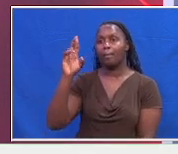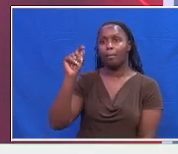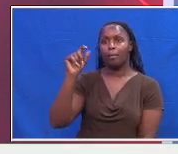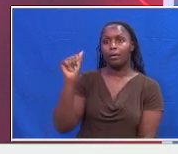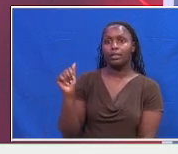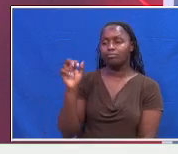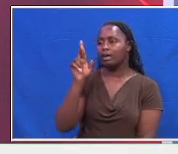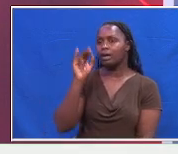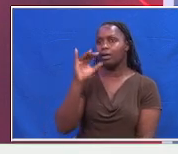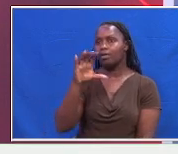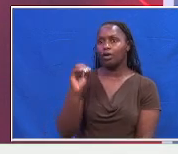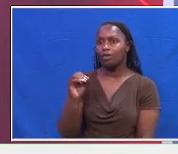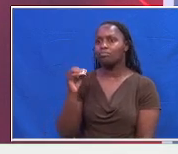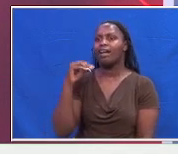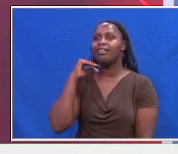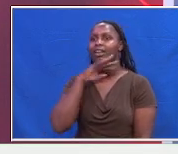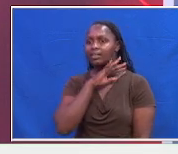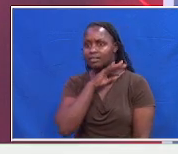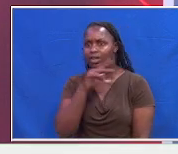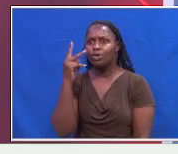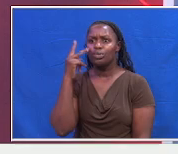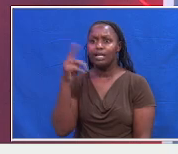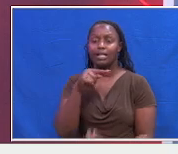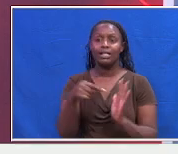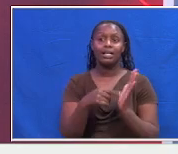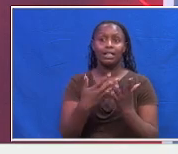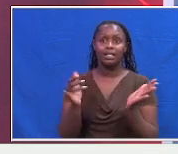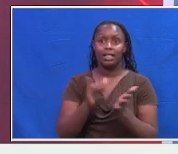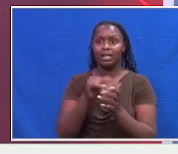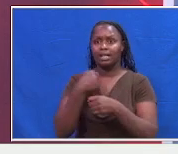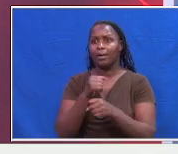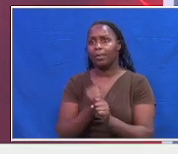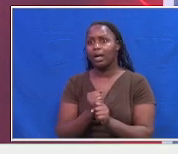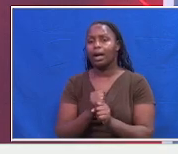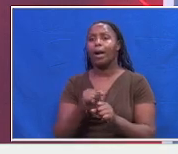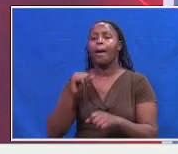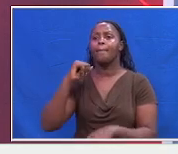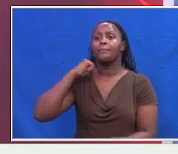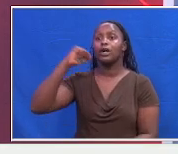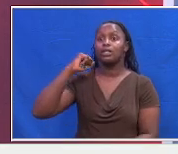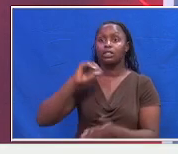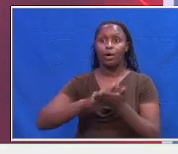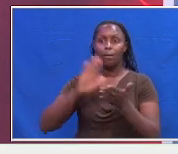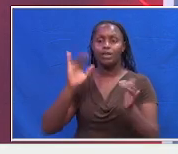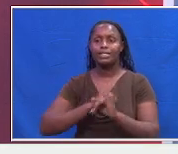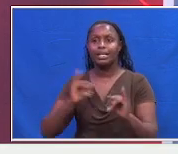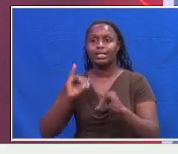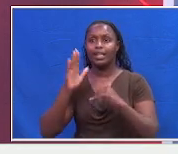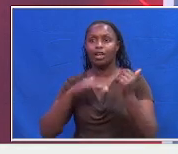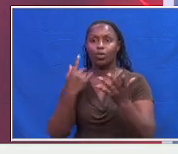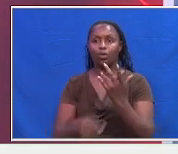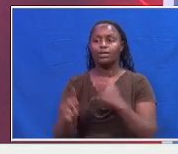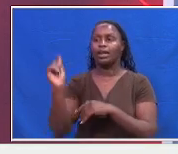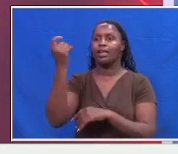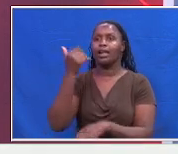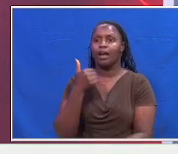like that. So these are things that make their politics a bit more sanitary than what Kenya is. But also, this